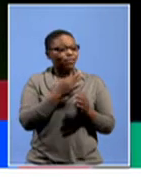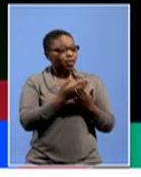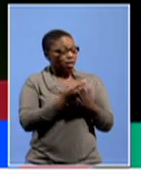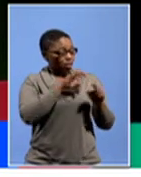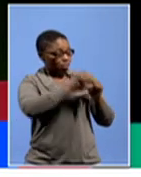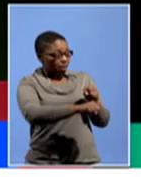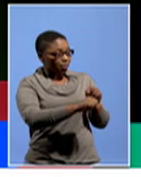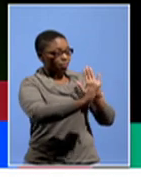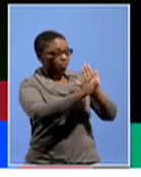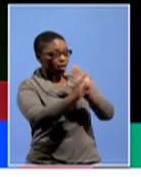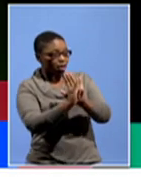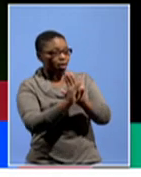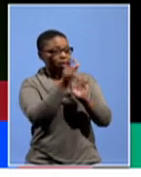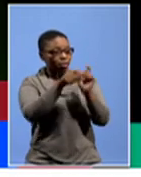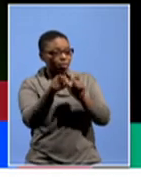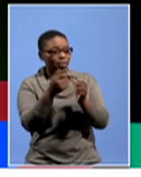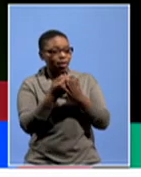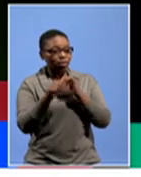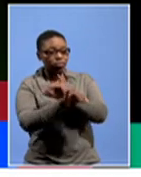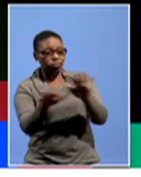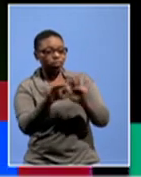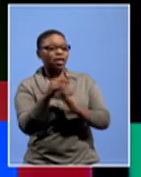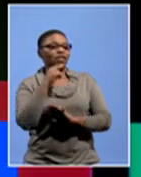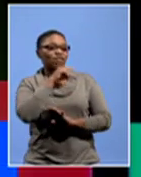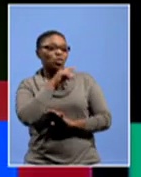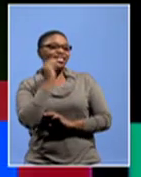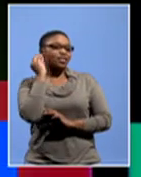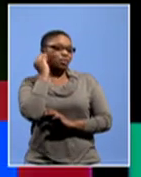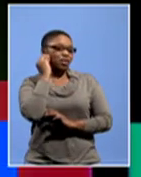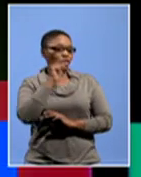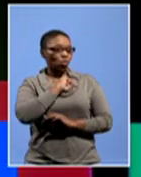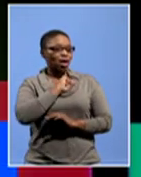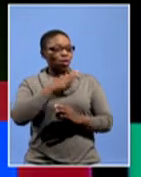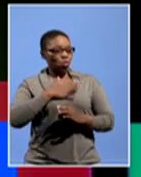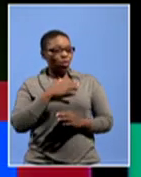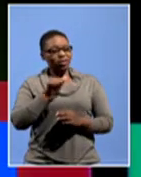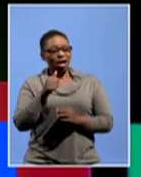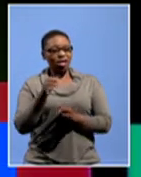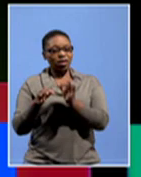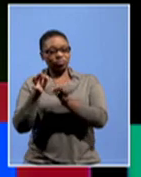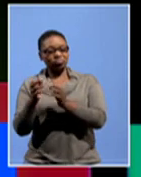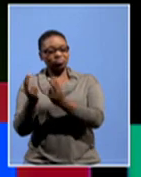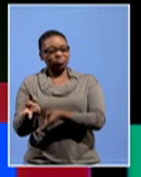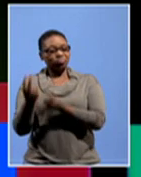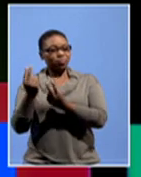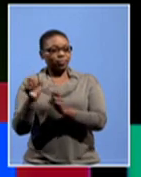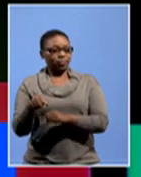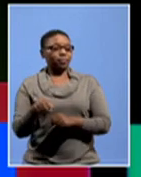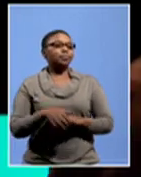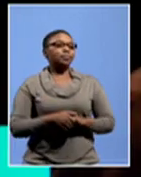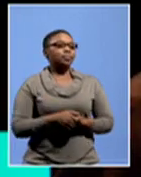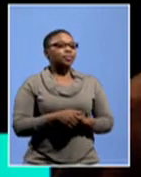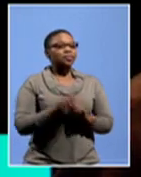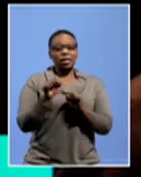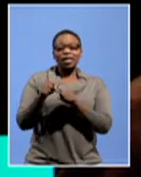and identify those individuals who are seeking to spread false information with their intent to undermine our elections. And sometimes it looks